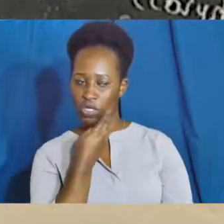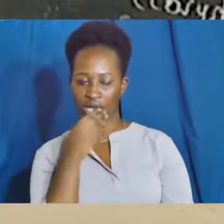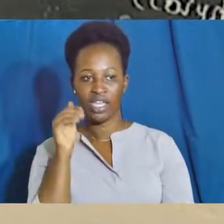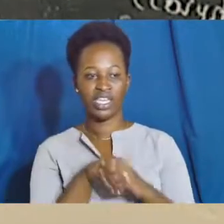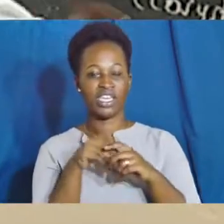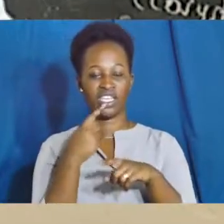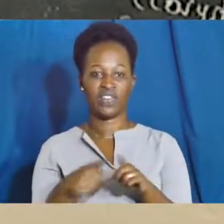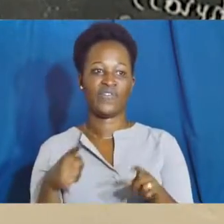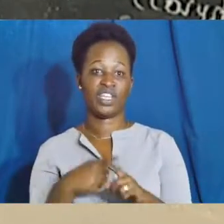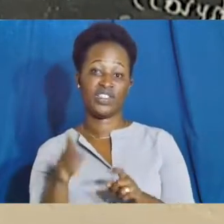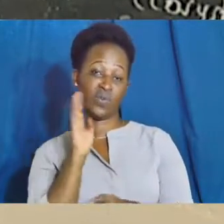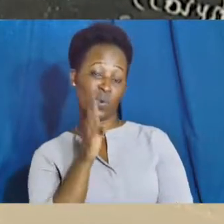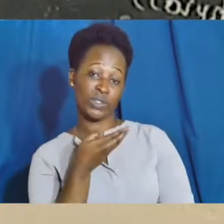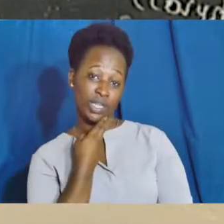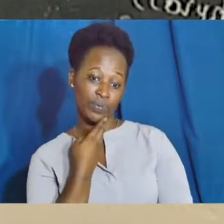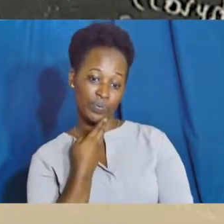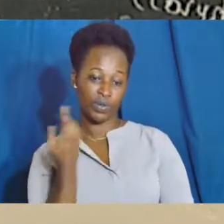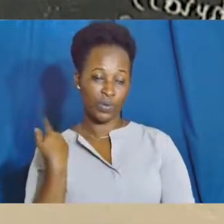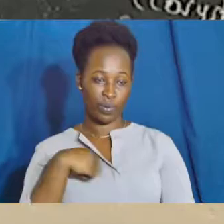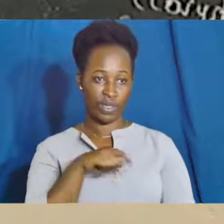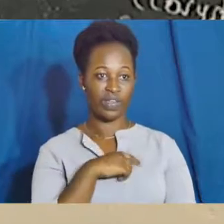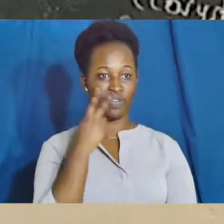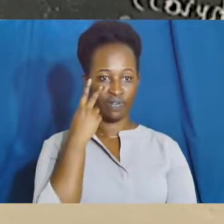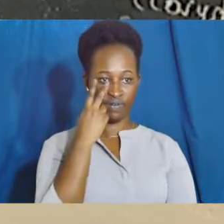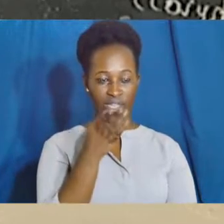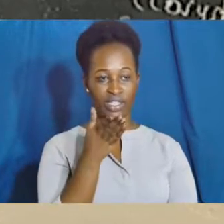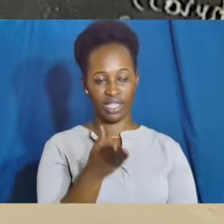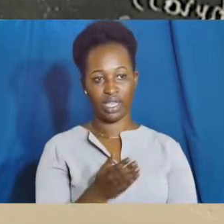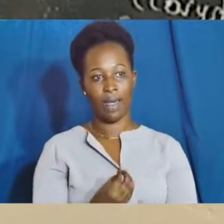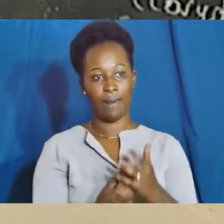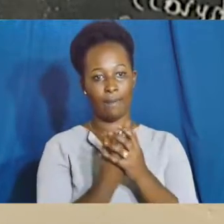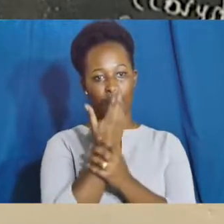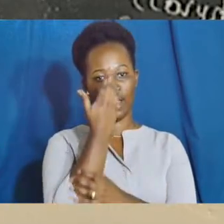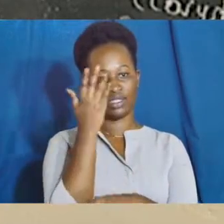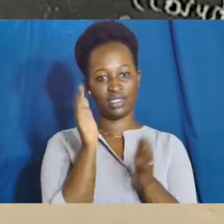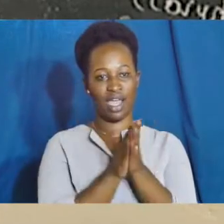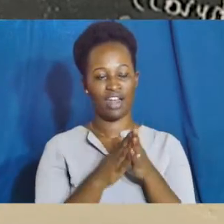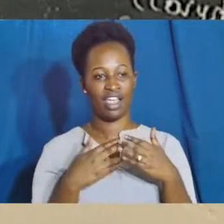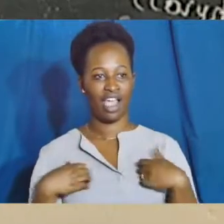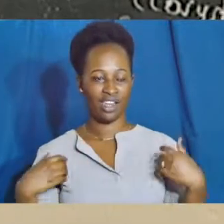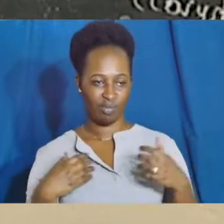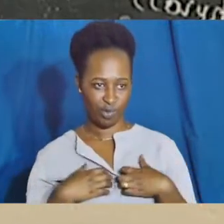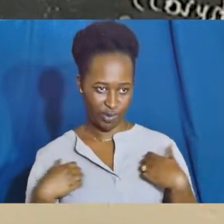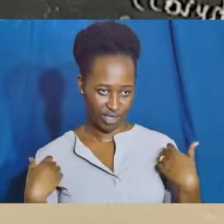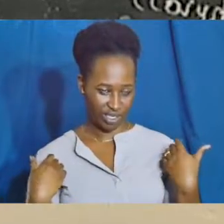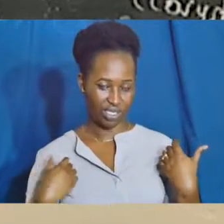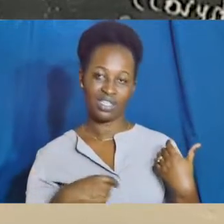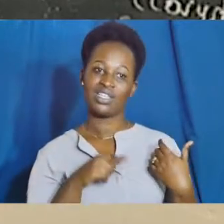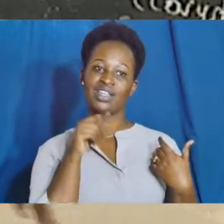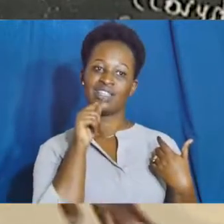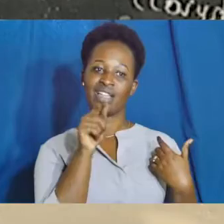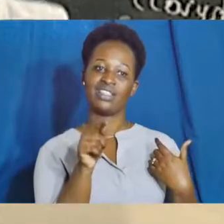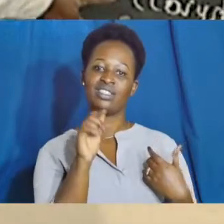different water bodies, we find there plants and animals. So that